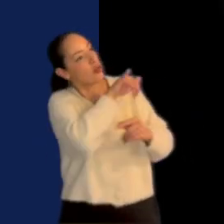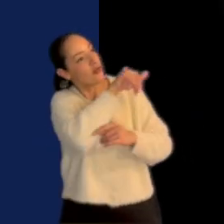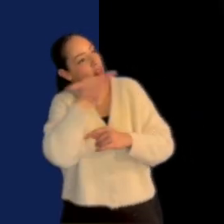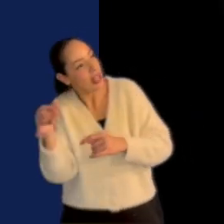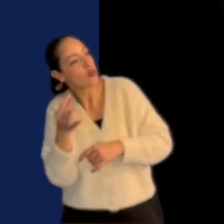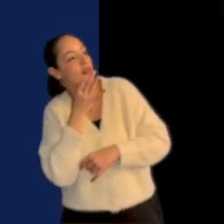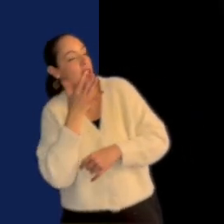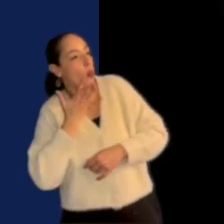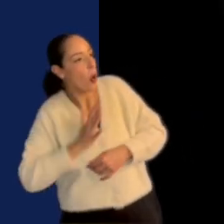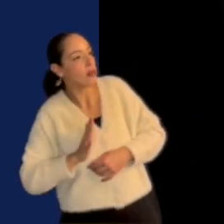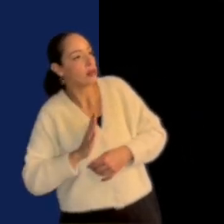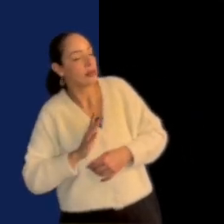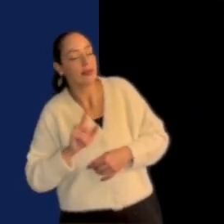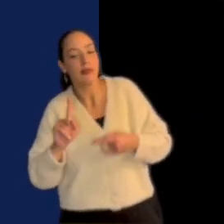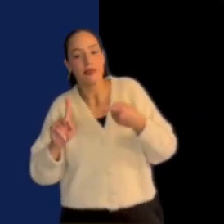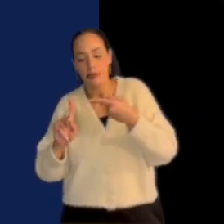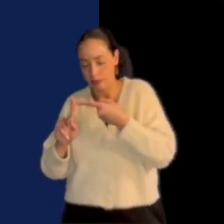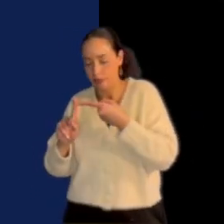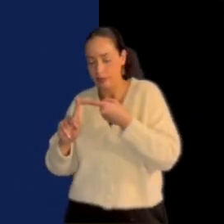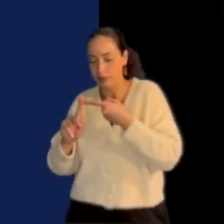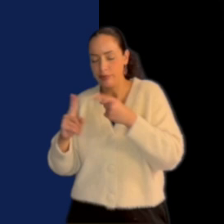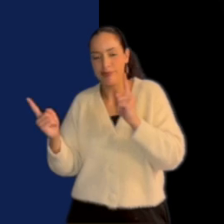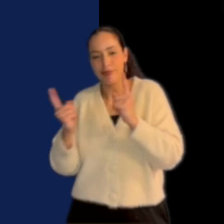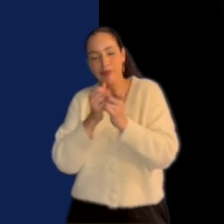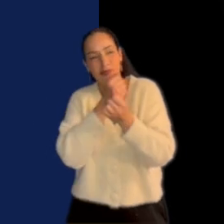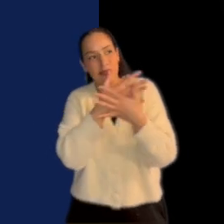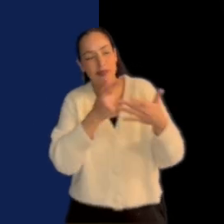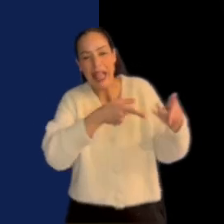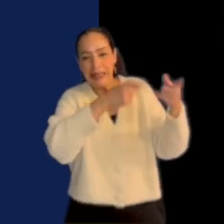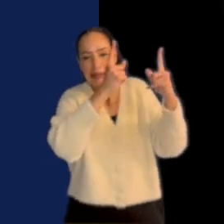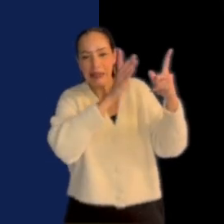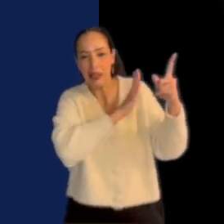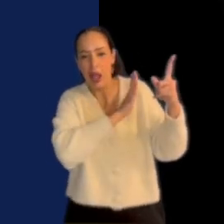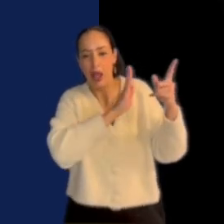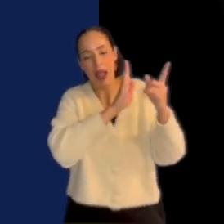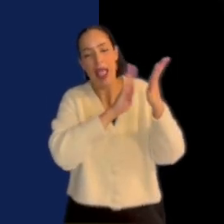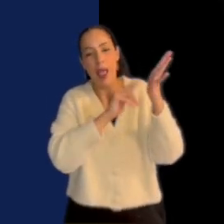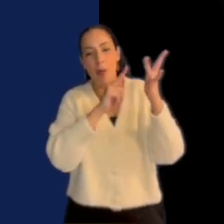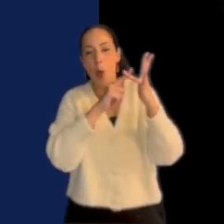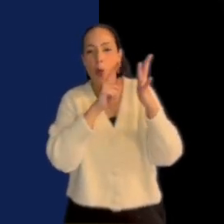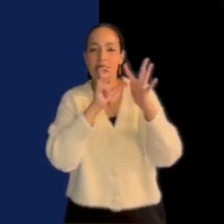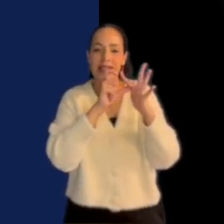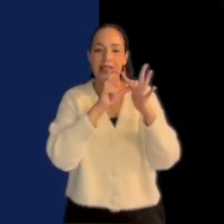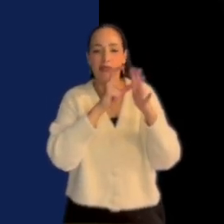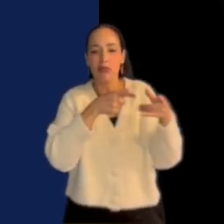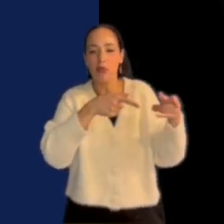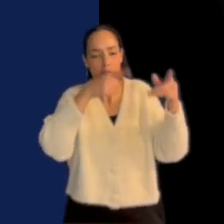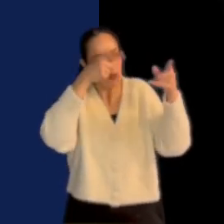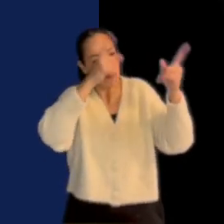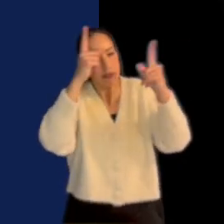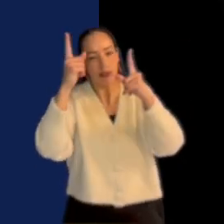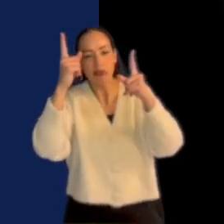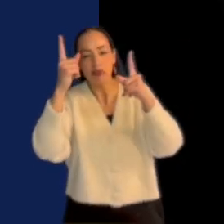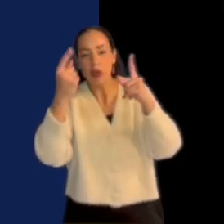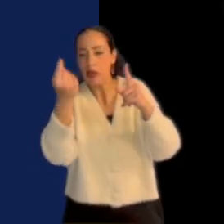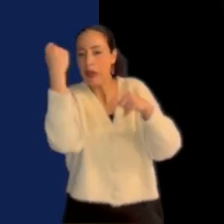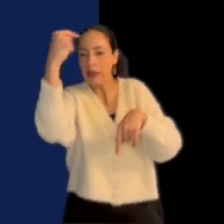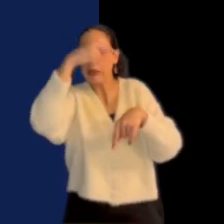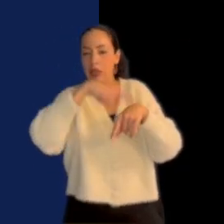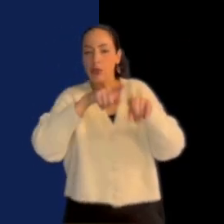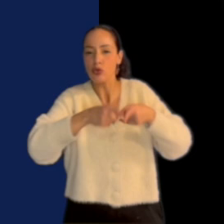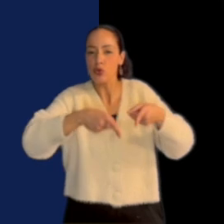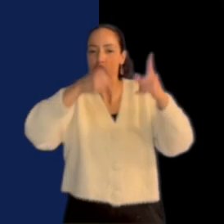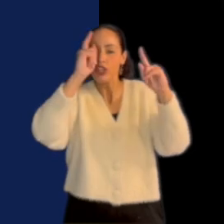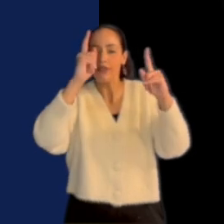met with a number of senior Ministry of Defence officials, including the then Chief of Defence Staff. In one of his letters after